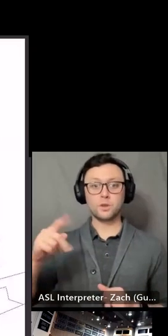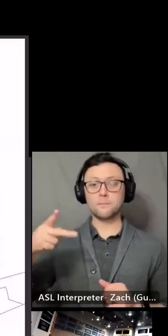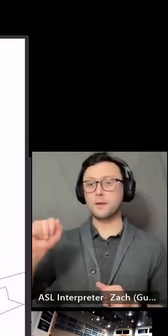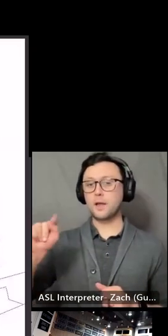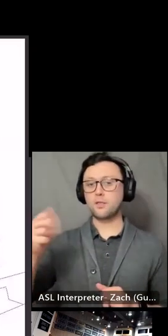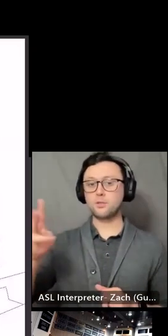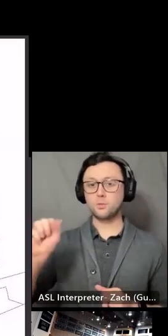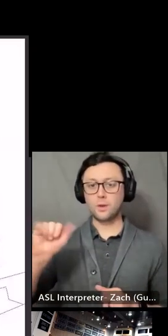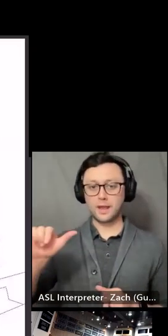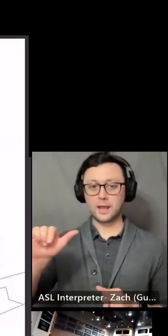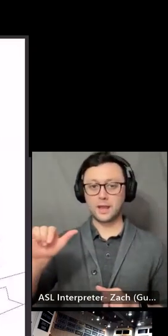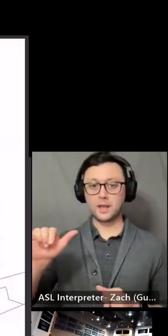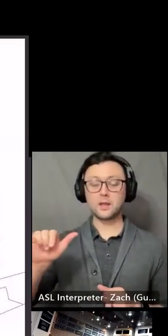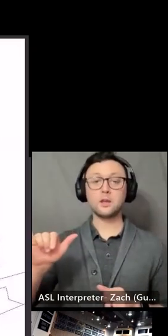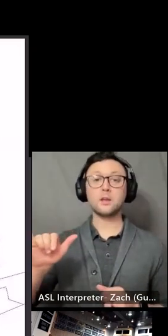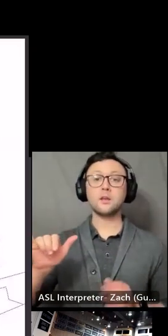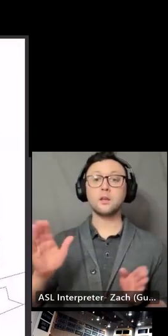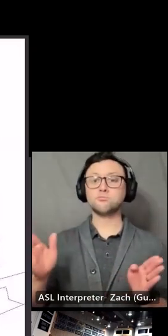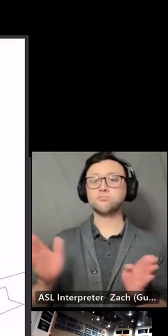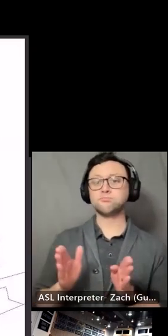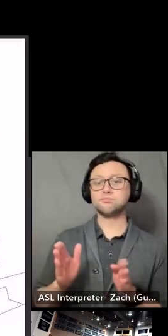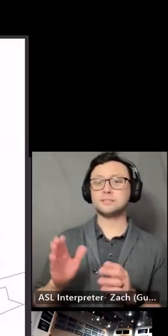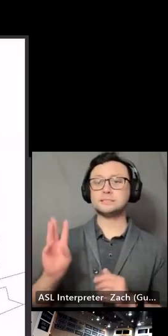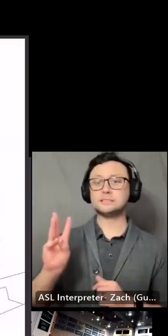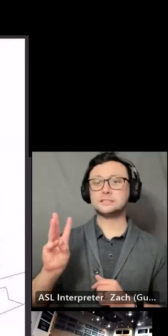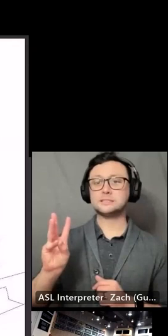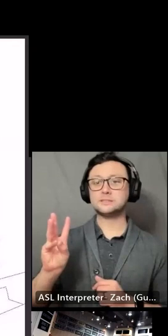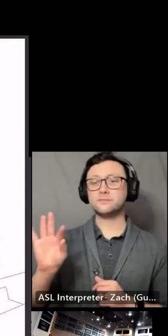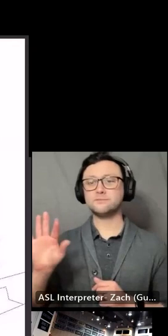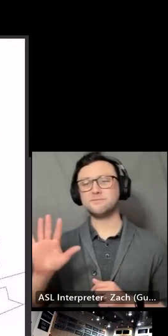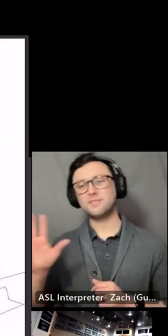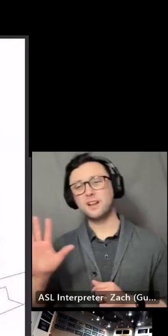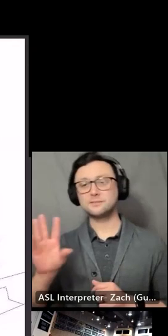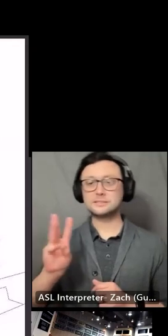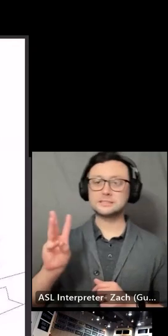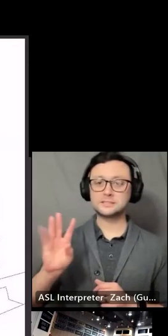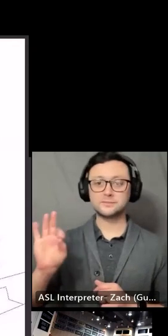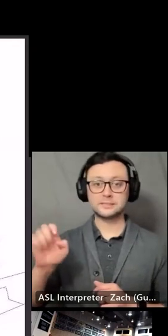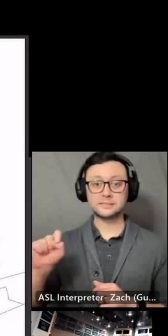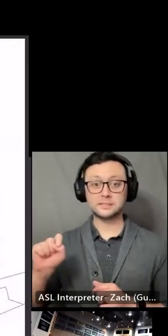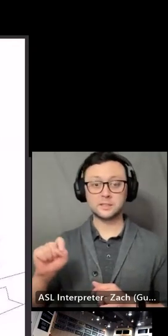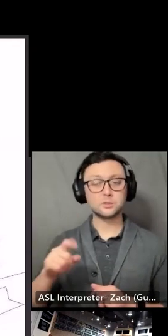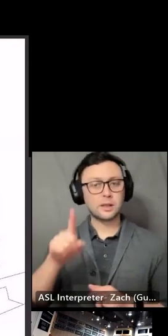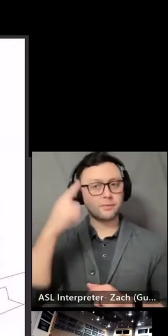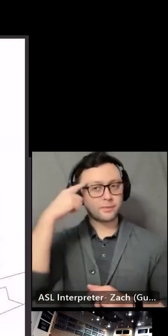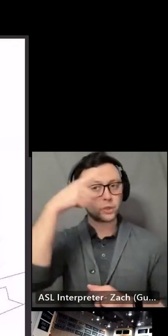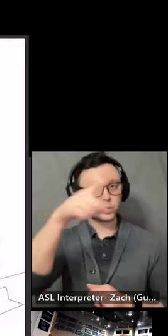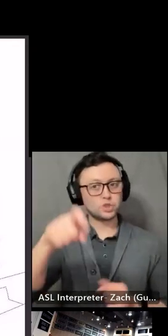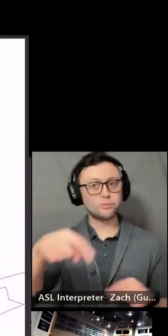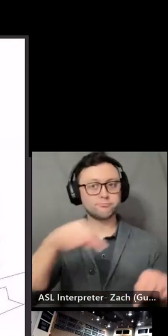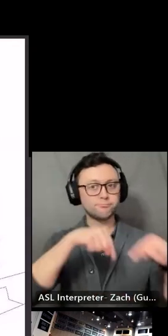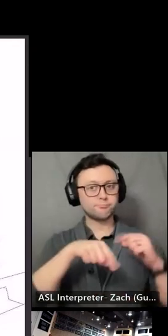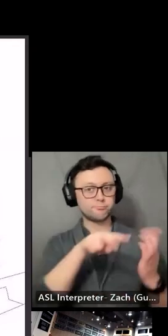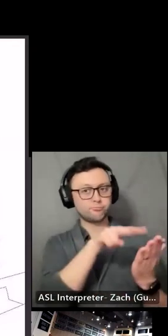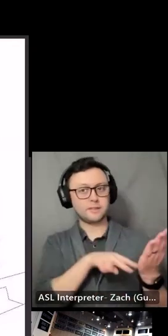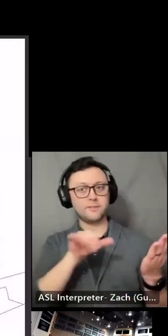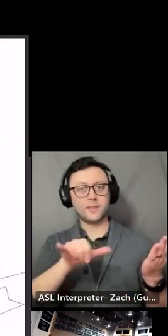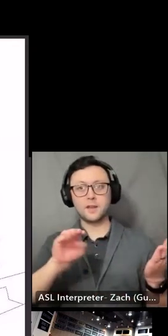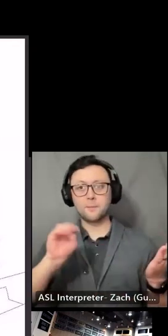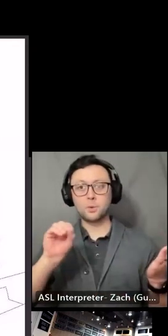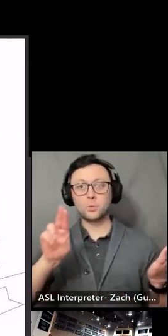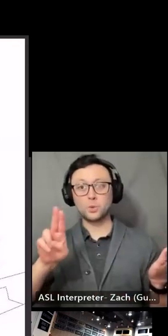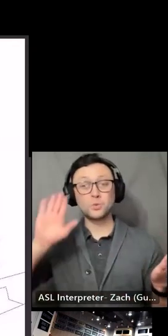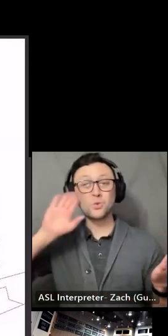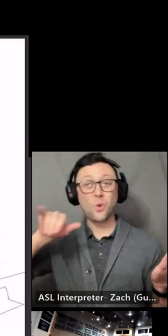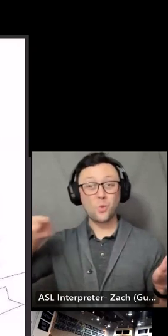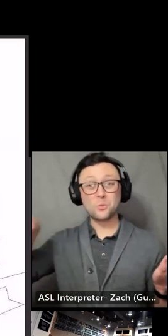than 65 feet. I think it'd be a good idea to go back and reread the MOU and know that there are people in this community that